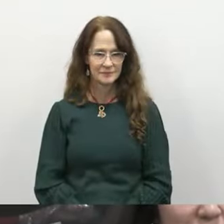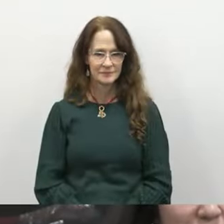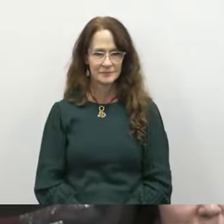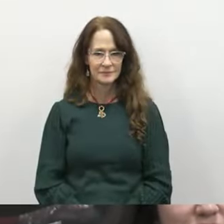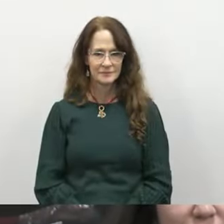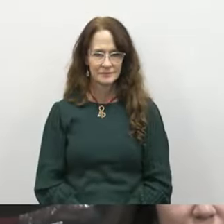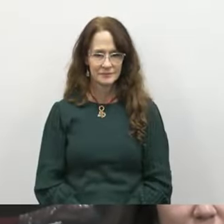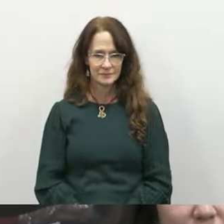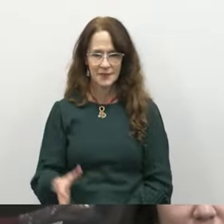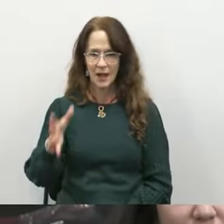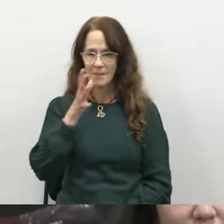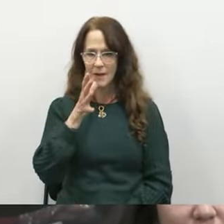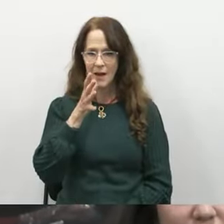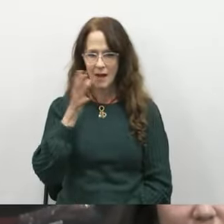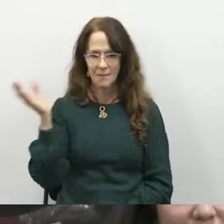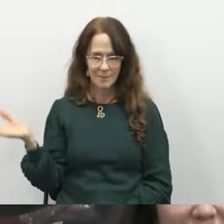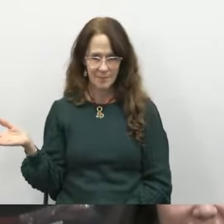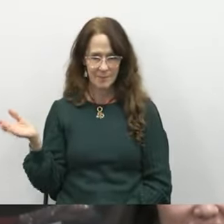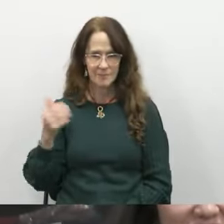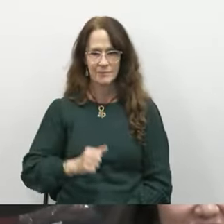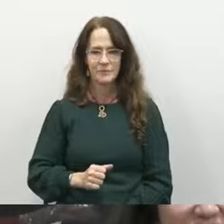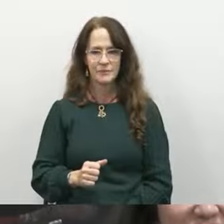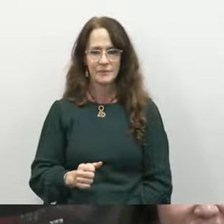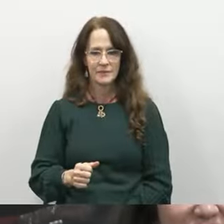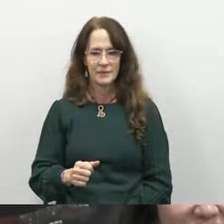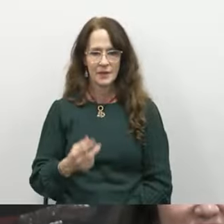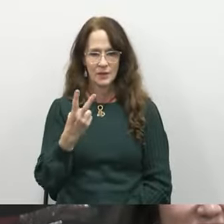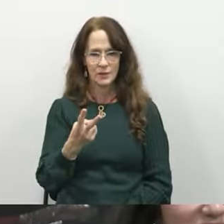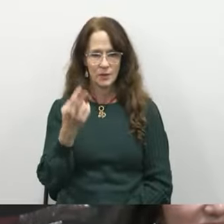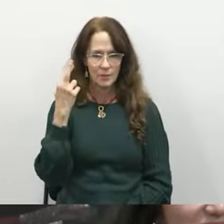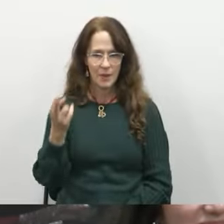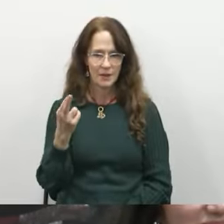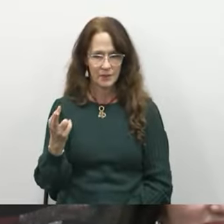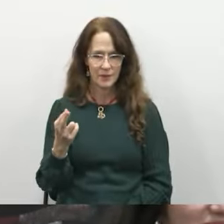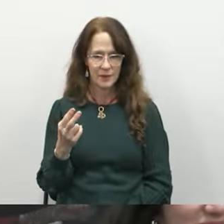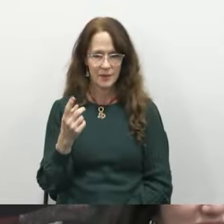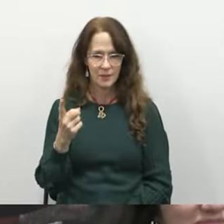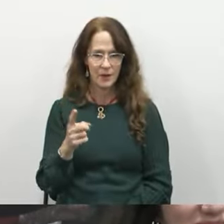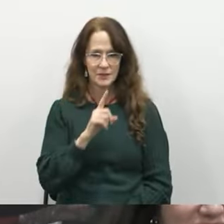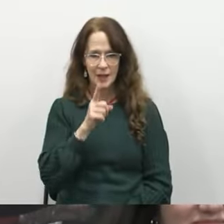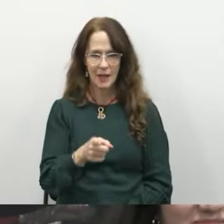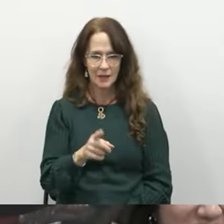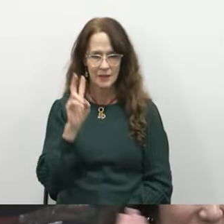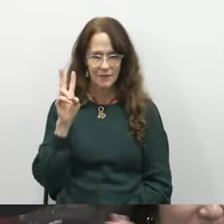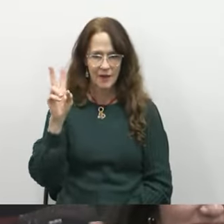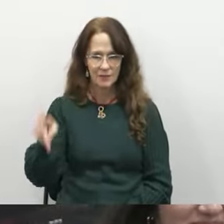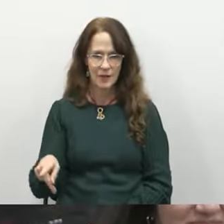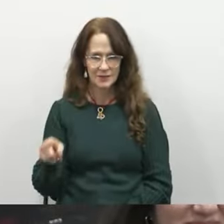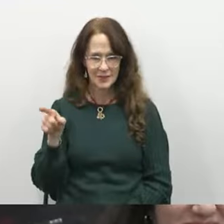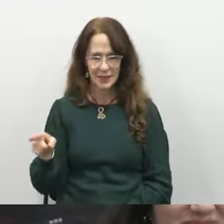I have my mom with me here tonight, and I have my two best friends, one who is actually my vice president.